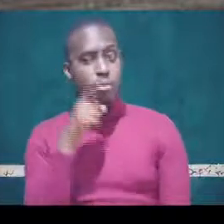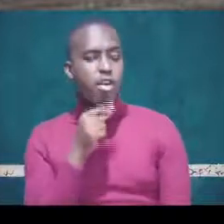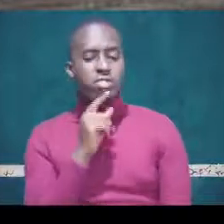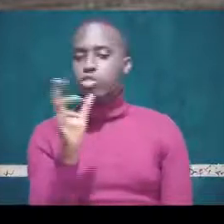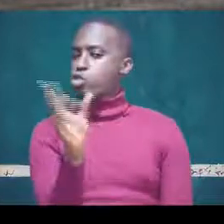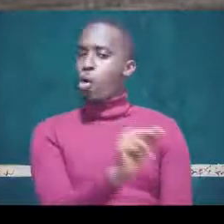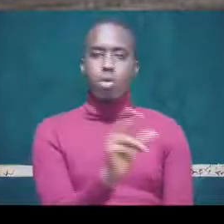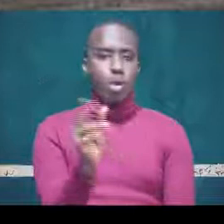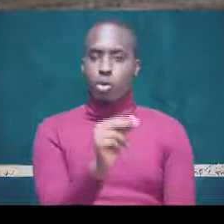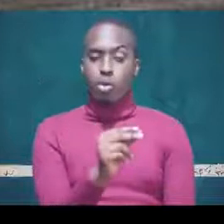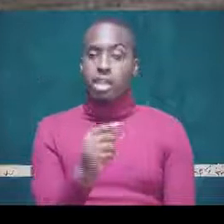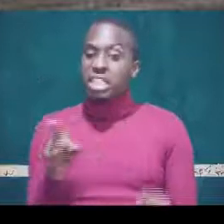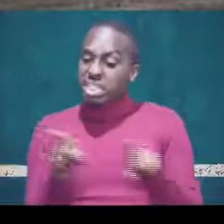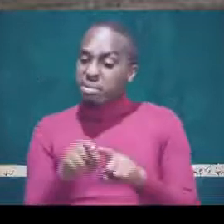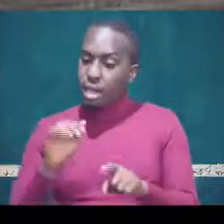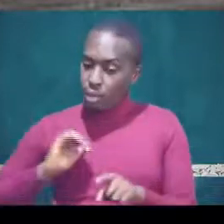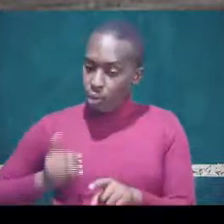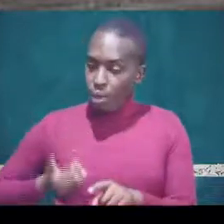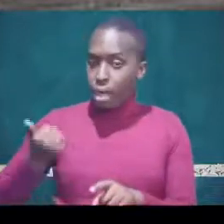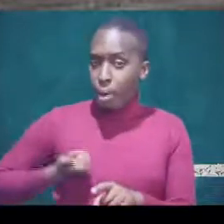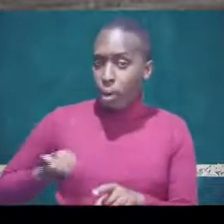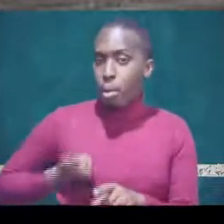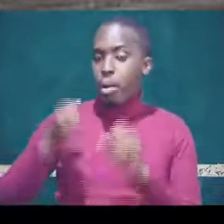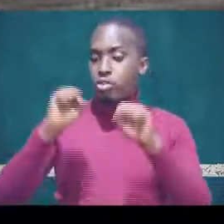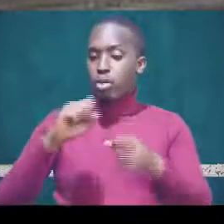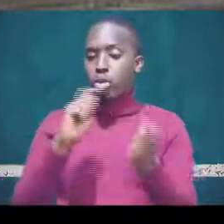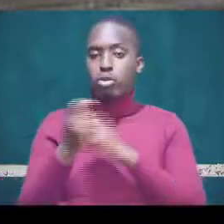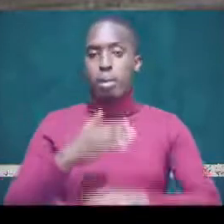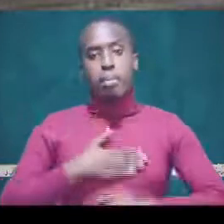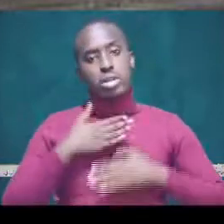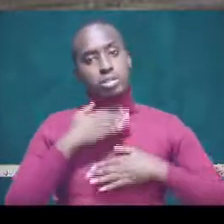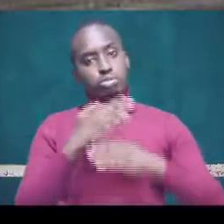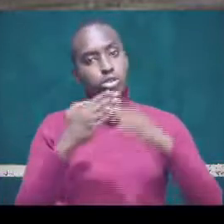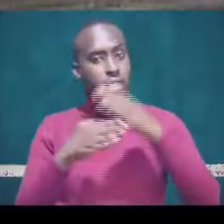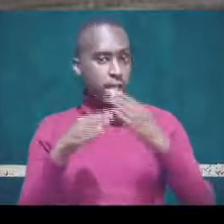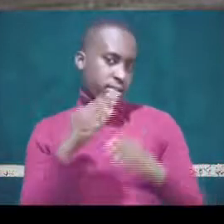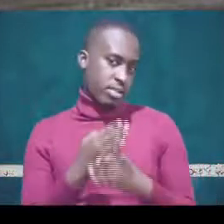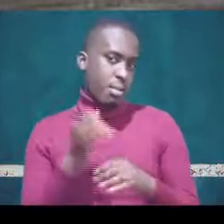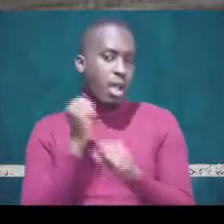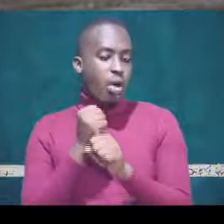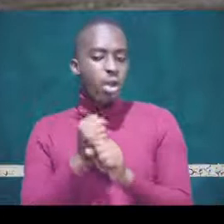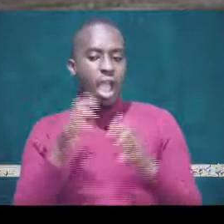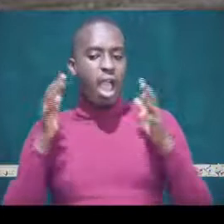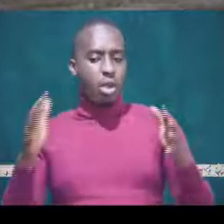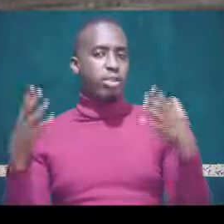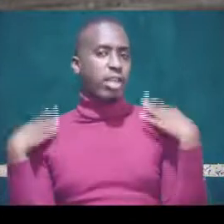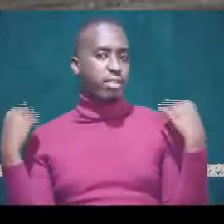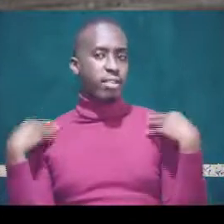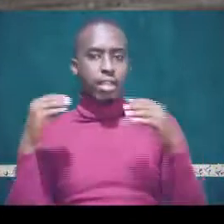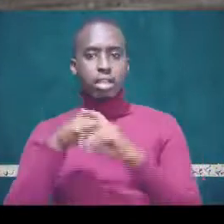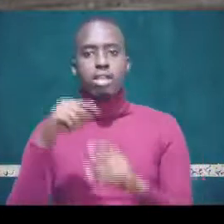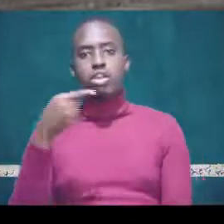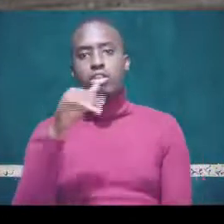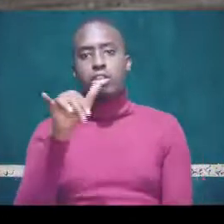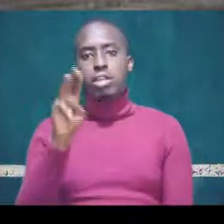No. Even ladies can become bodybuilders. They do a lot of exercise in the gym and